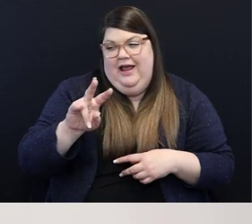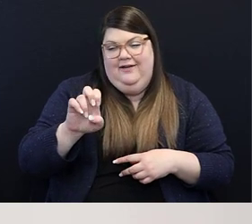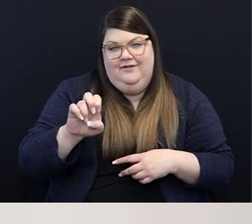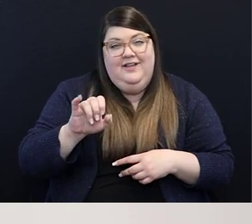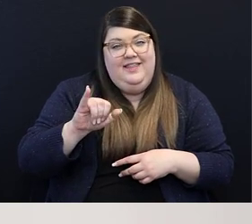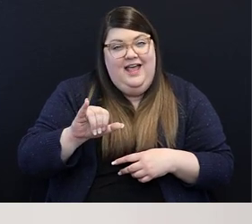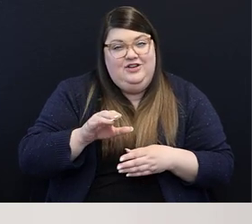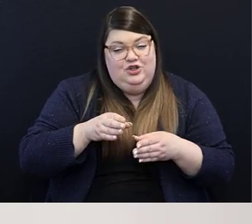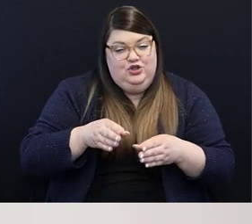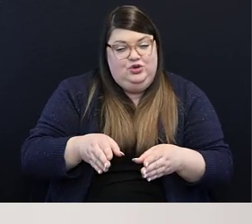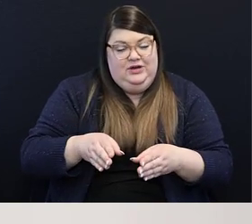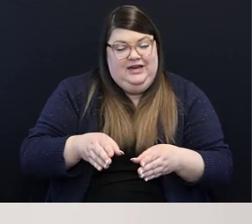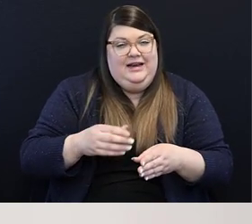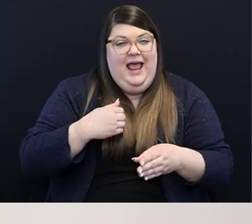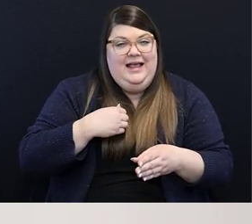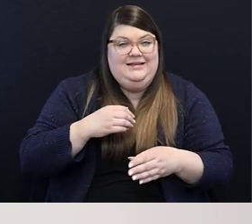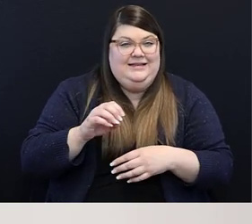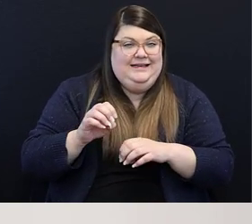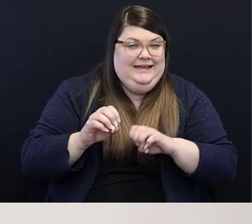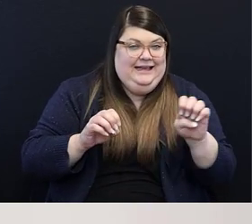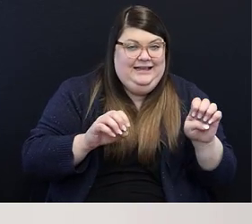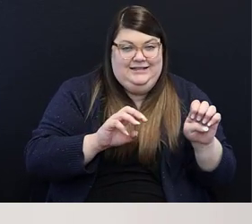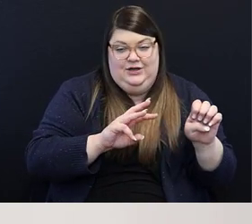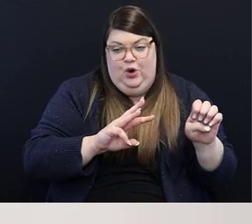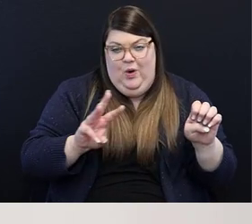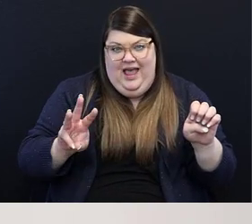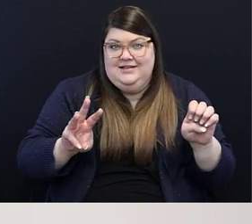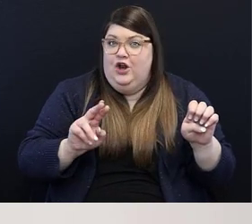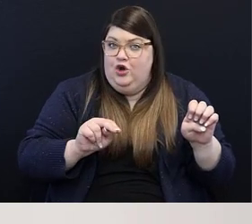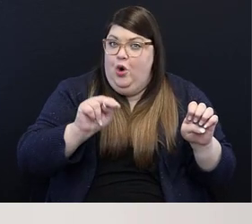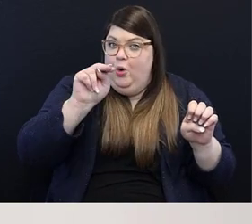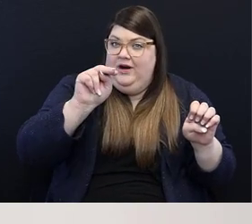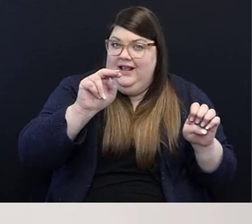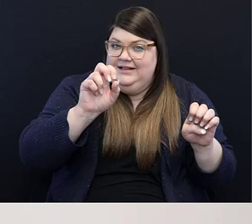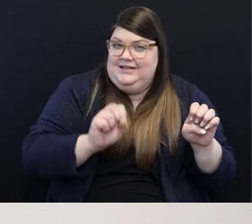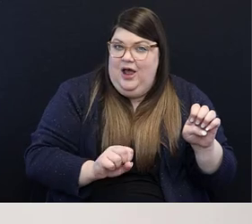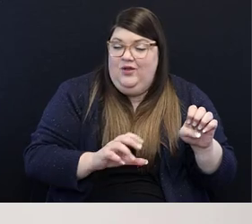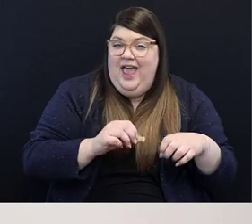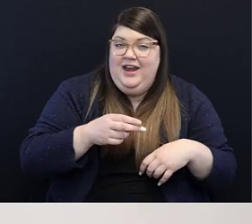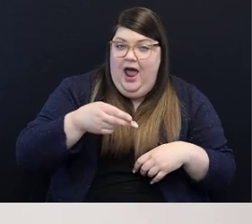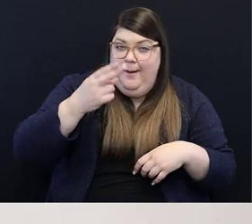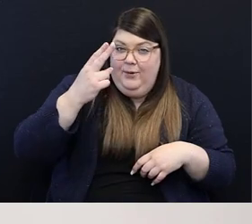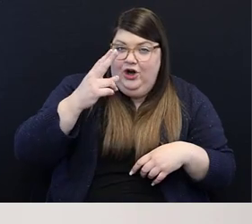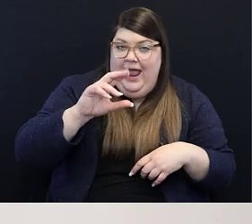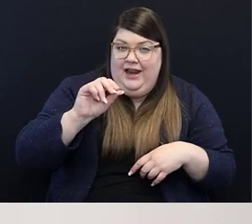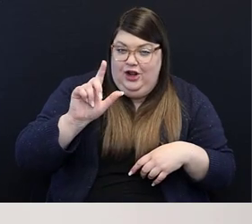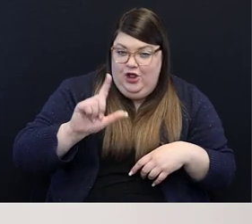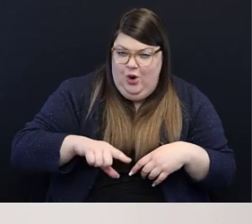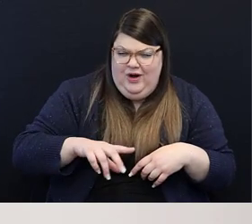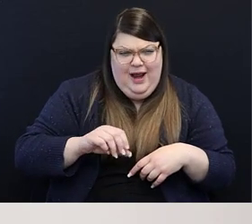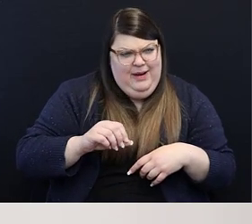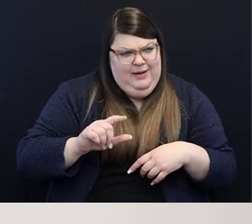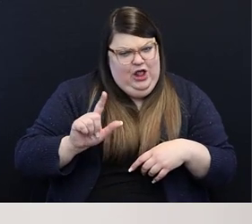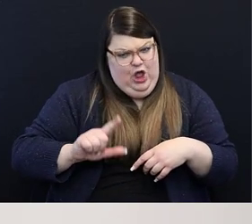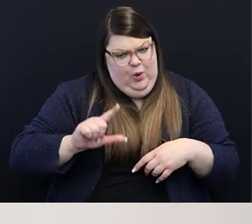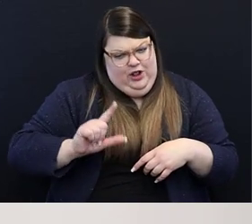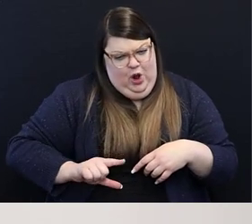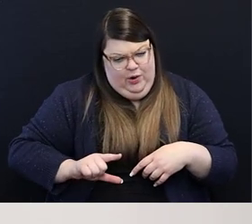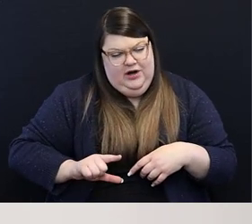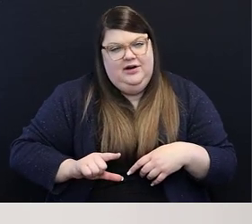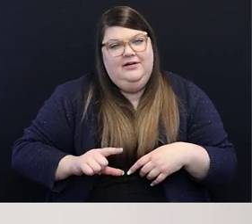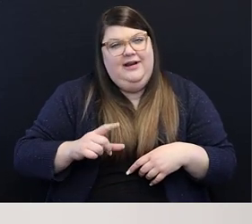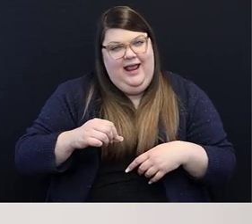Chicago that has an east, west, north, and a south, as well as an upper and a lower, and maybe even a lower lower. And I